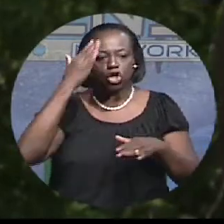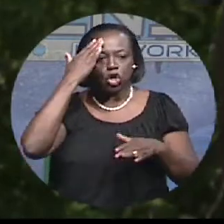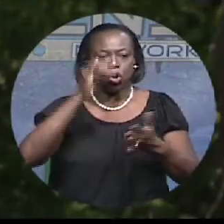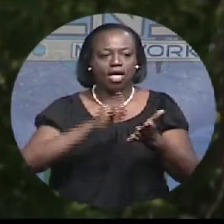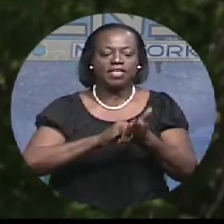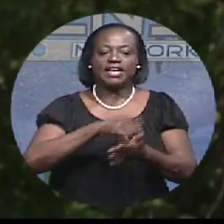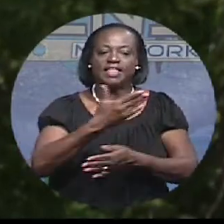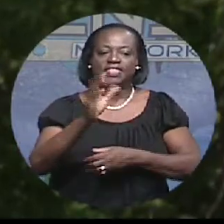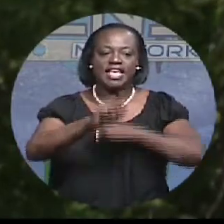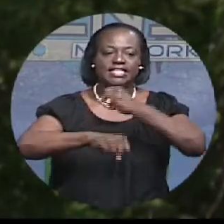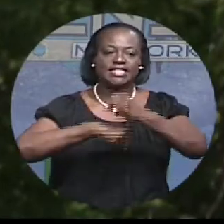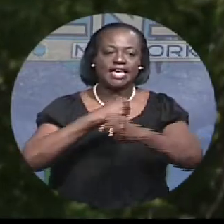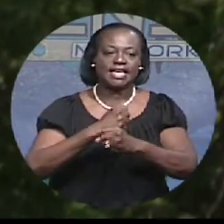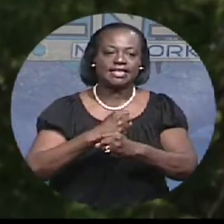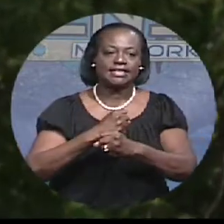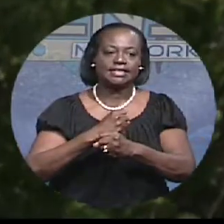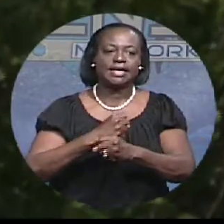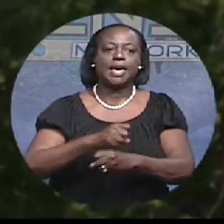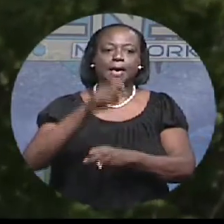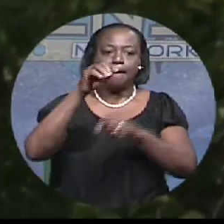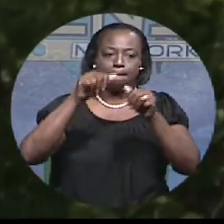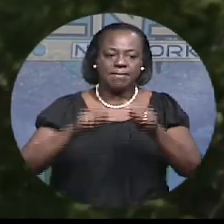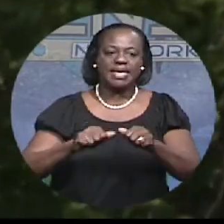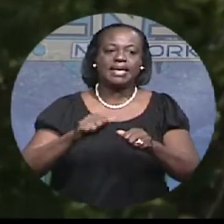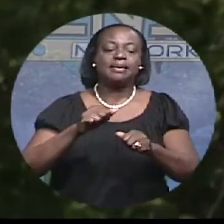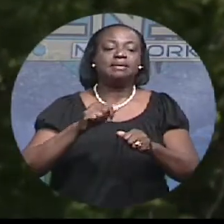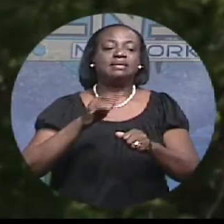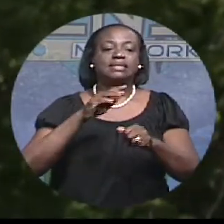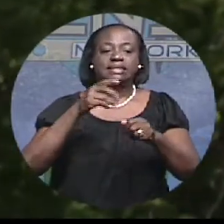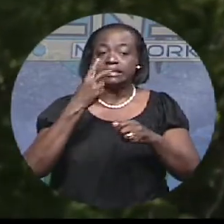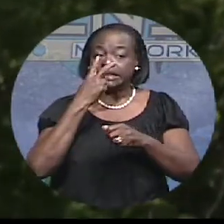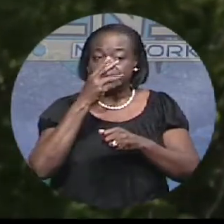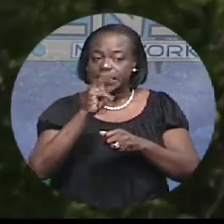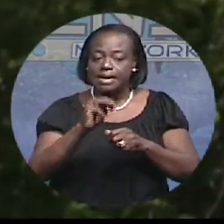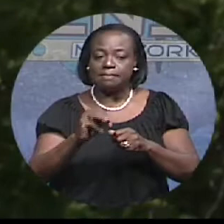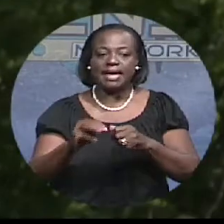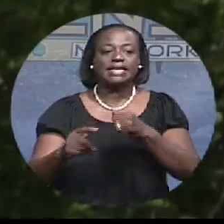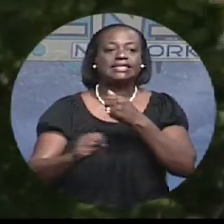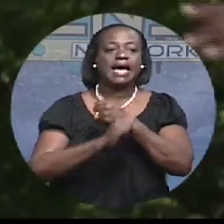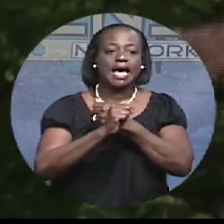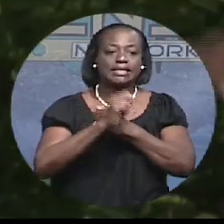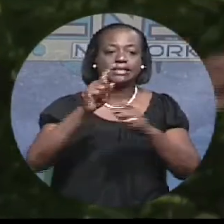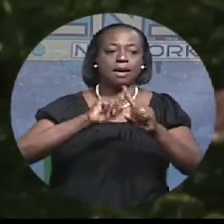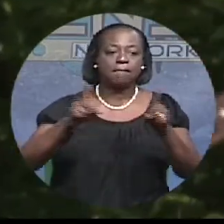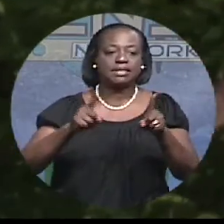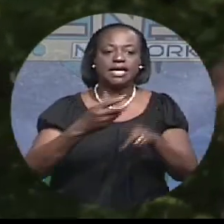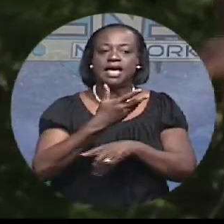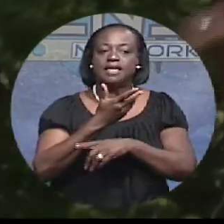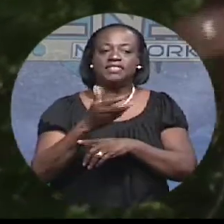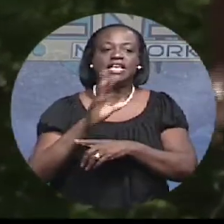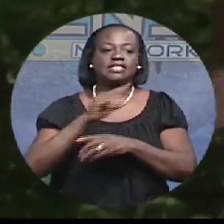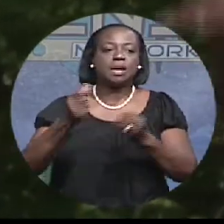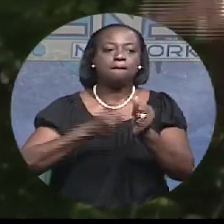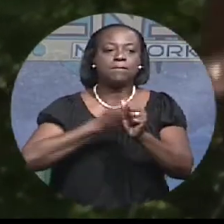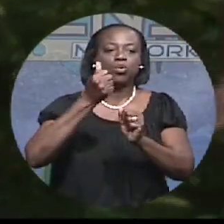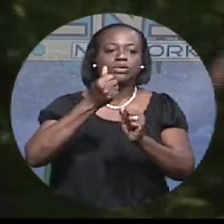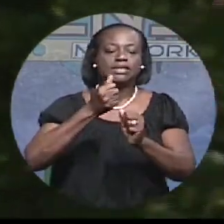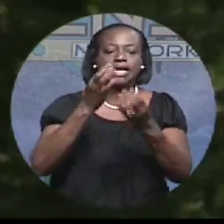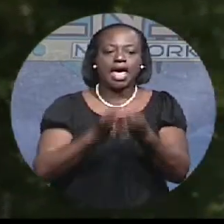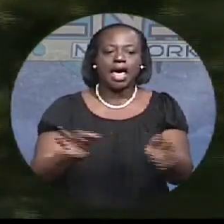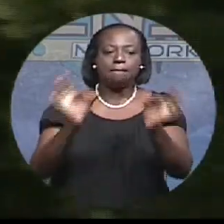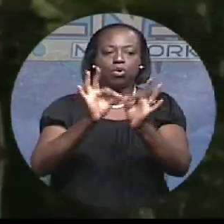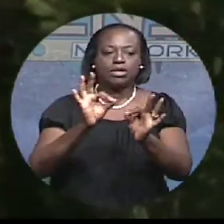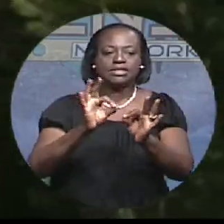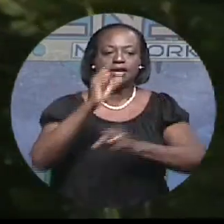school, it may seem arduous, it may seem like a task, but these are the most important years, and these are the years that will